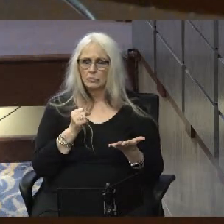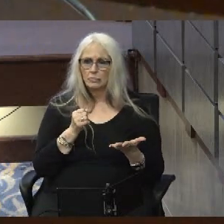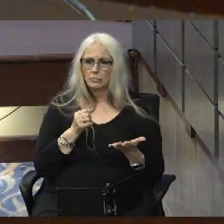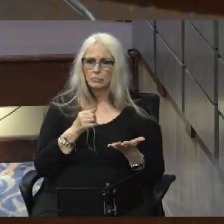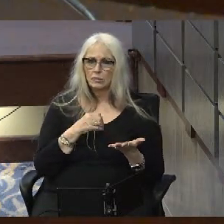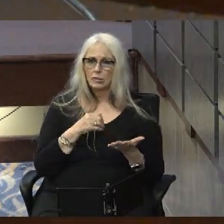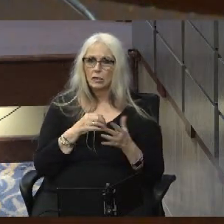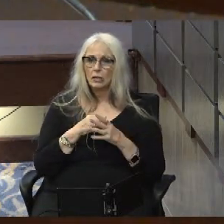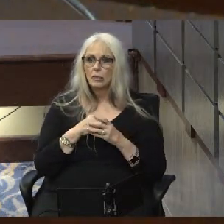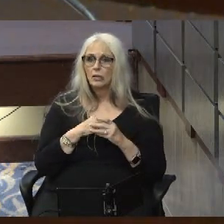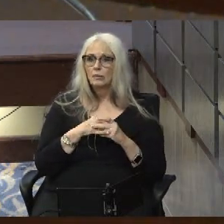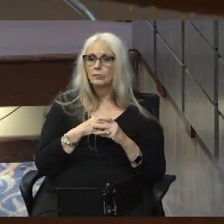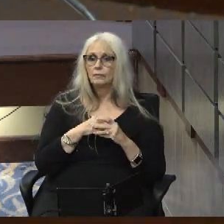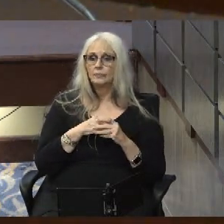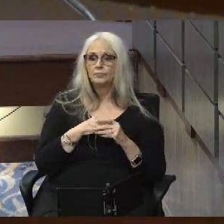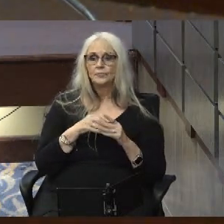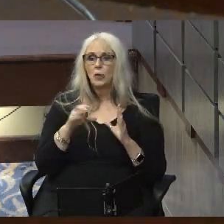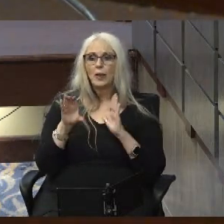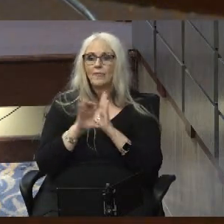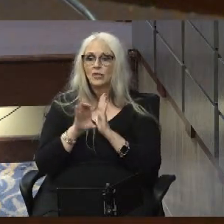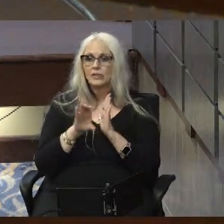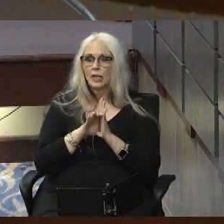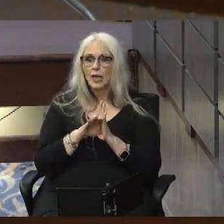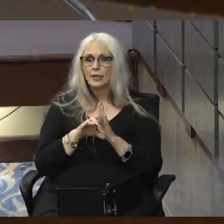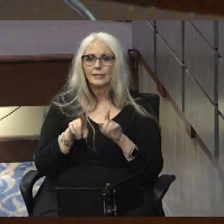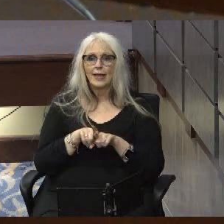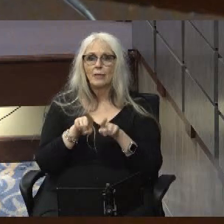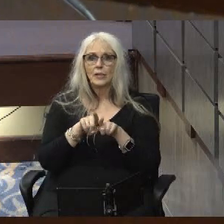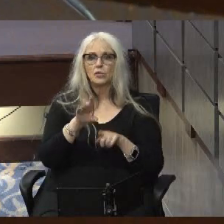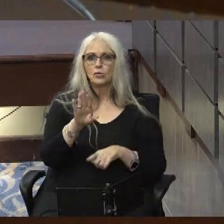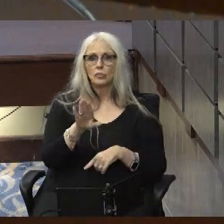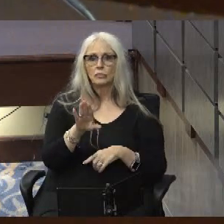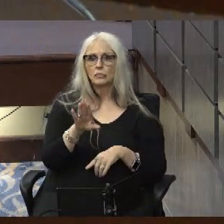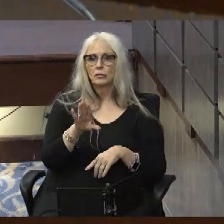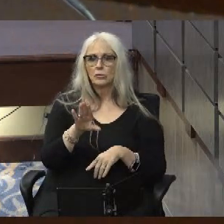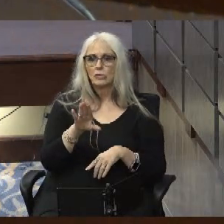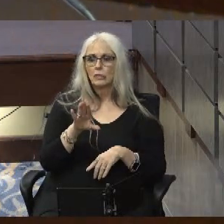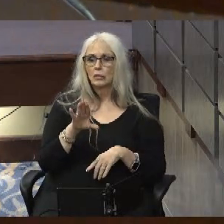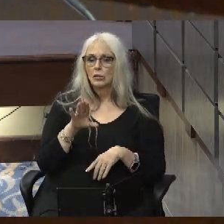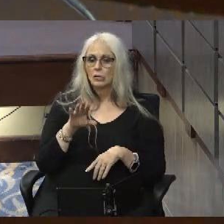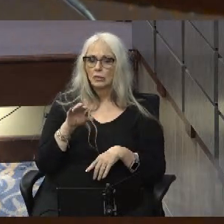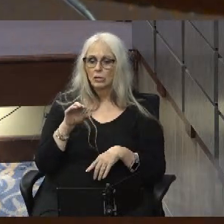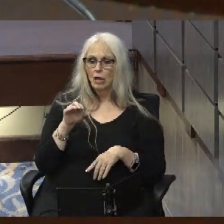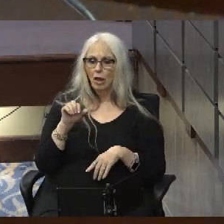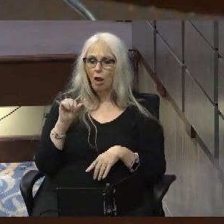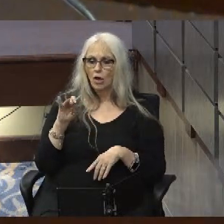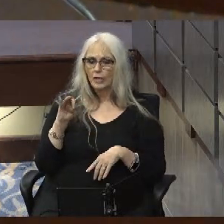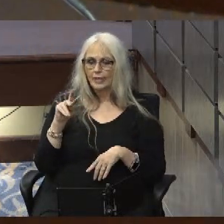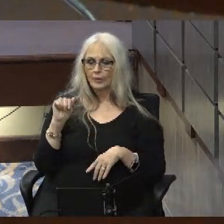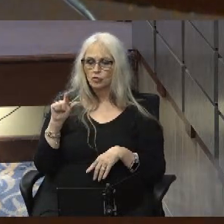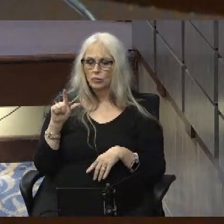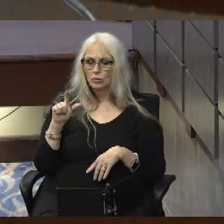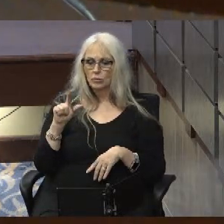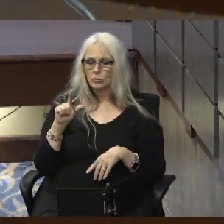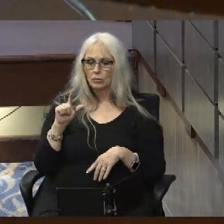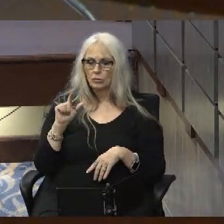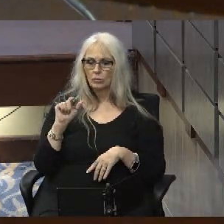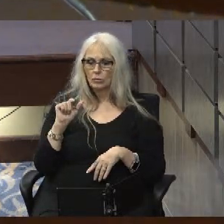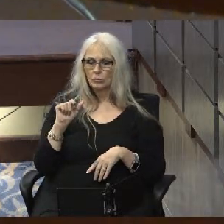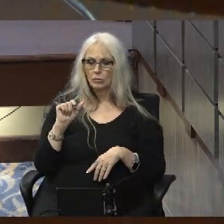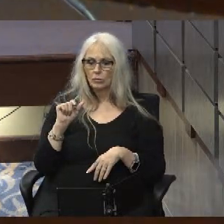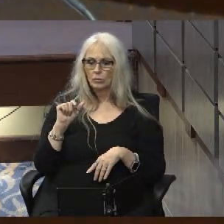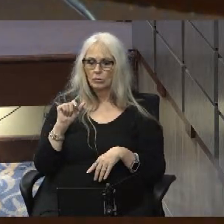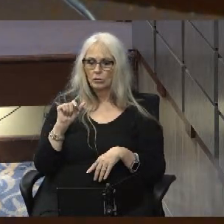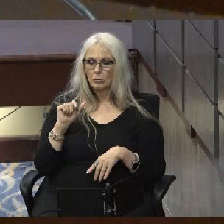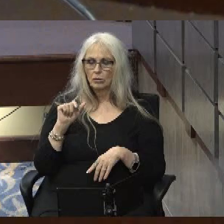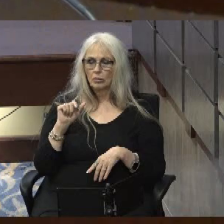So we don't have our slides numbered the same as yours, so maybe Well, it's a Tom, you want to help me architectural. out? Okay, That's